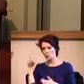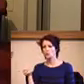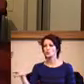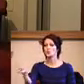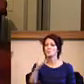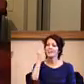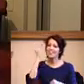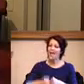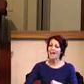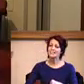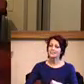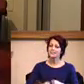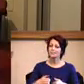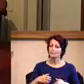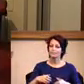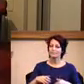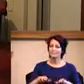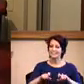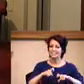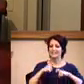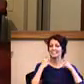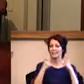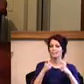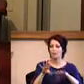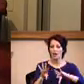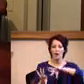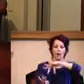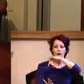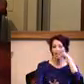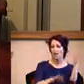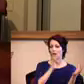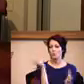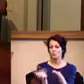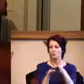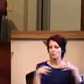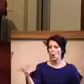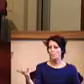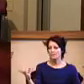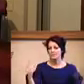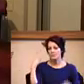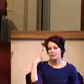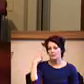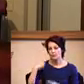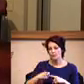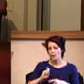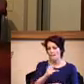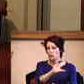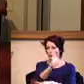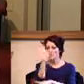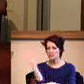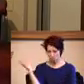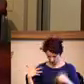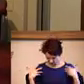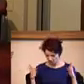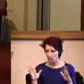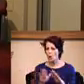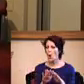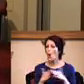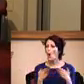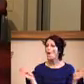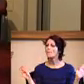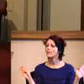Christmas you know we've we've already unwrapped all those wonderful gifts that people have given to us or that people have shared with us over the Christmas